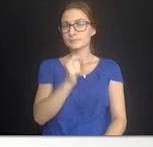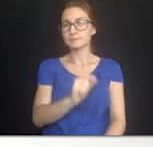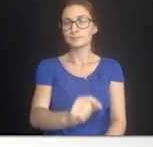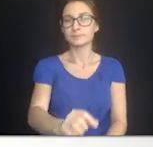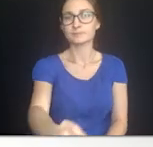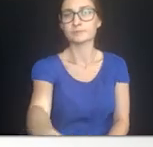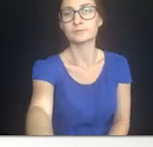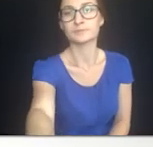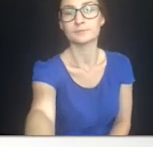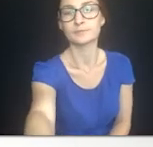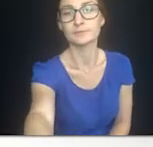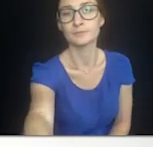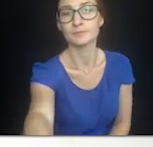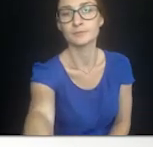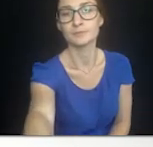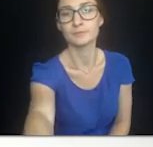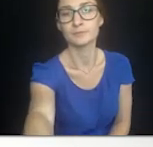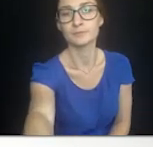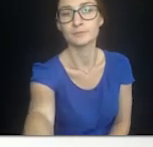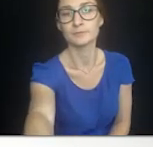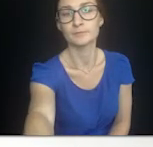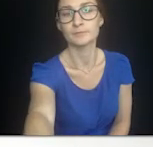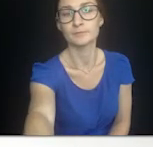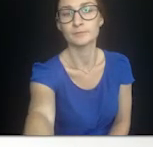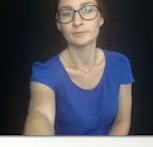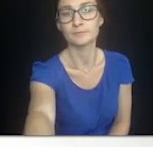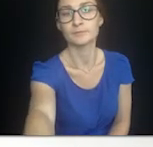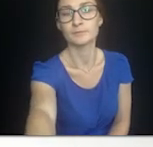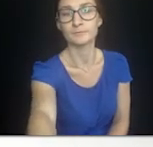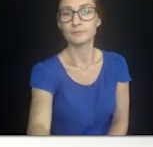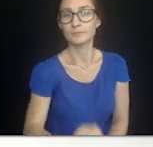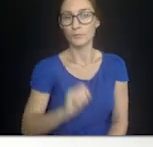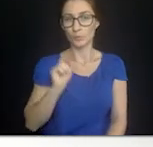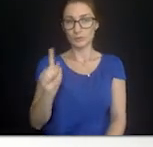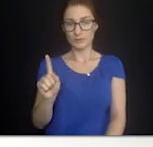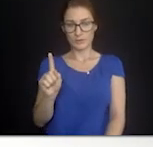Here we go. Oop, hold on. There we go.